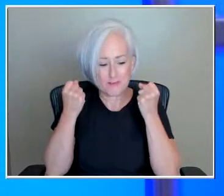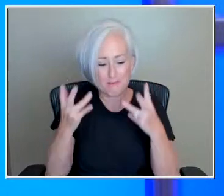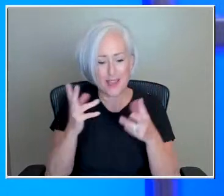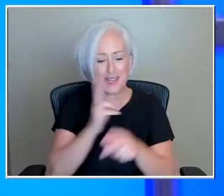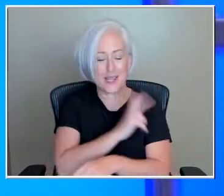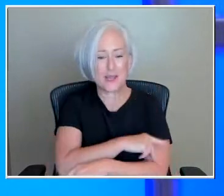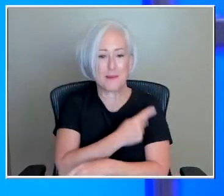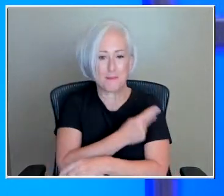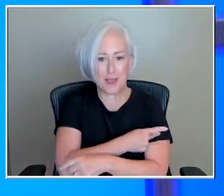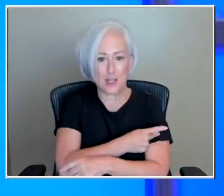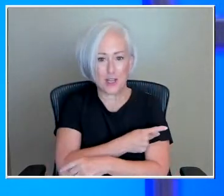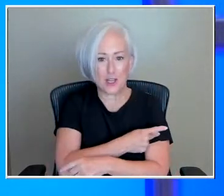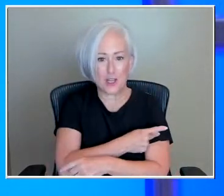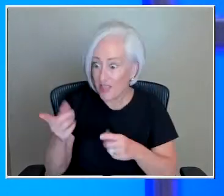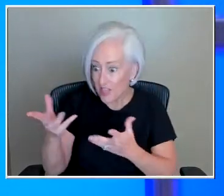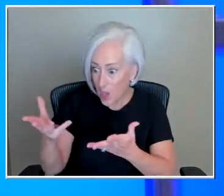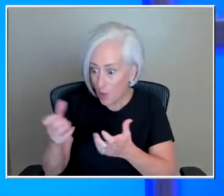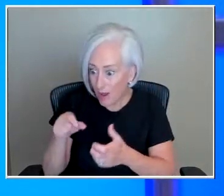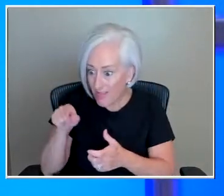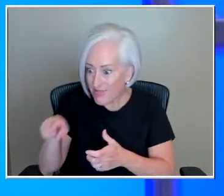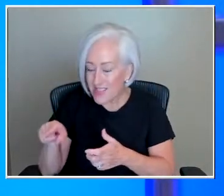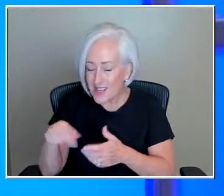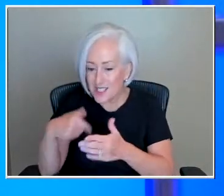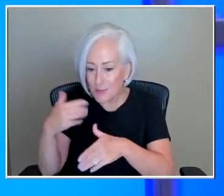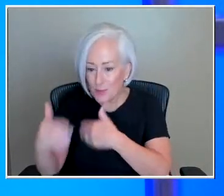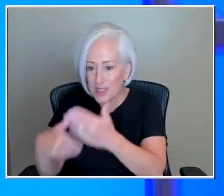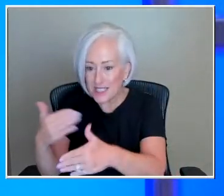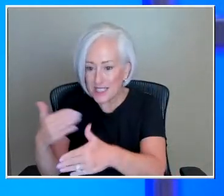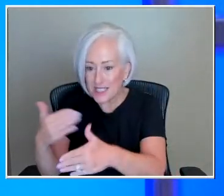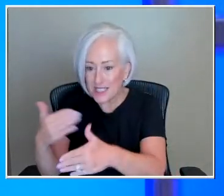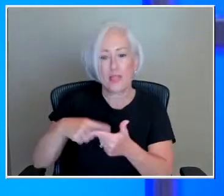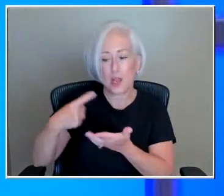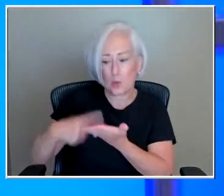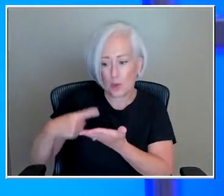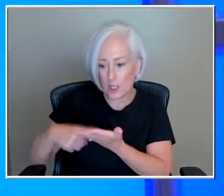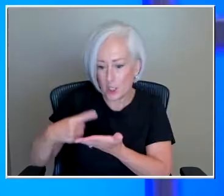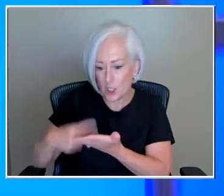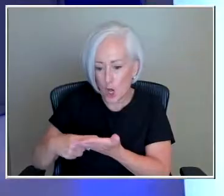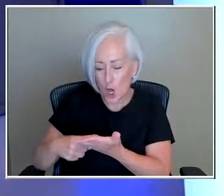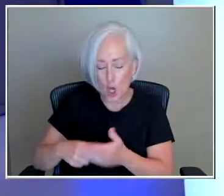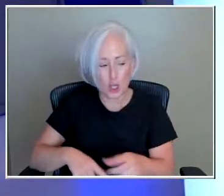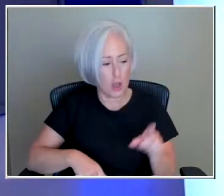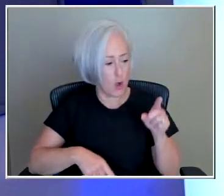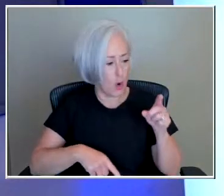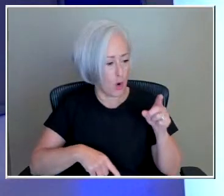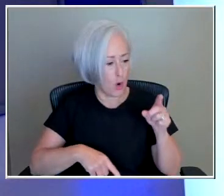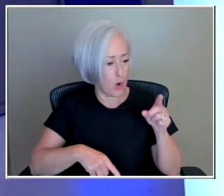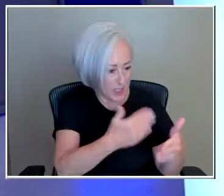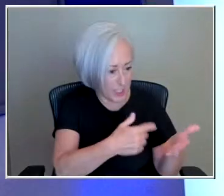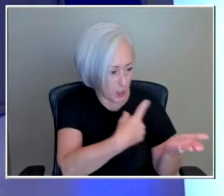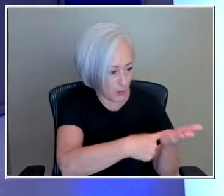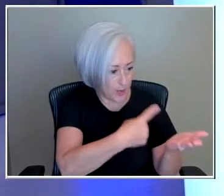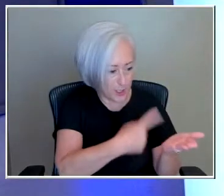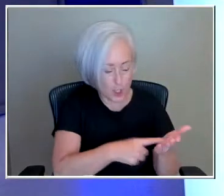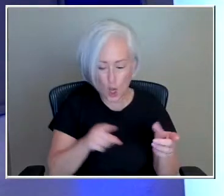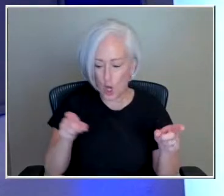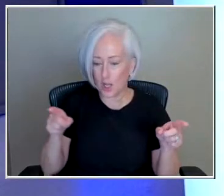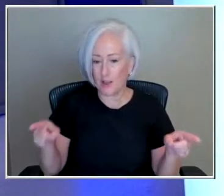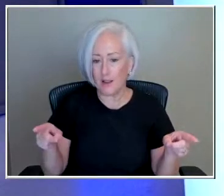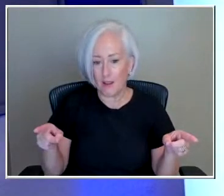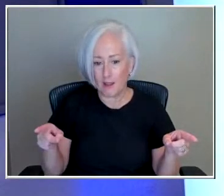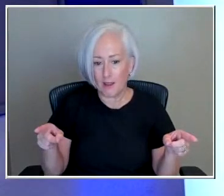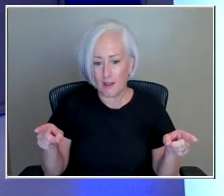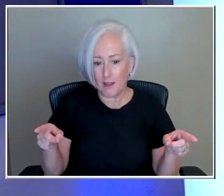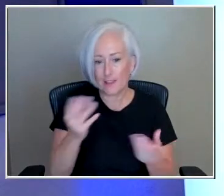they're interested in one procedure or the other, and we talk about what the differences are in detail. But that's what's key about the healthcare provider that you choose,